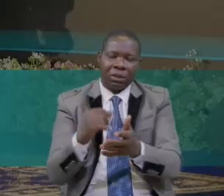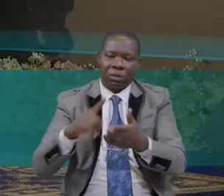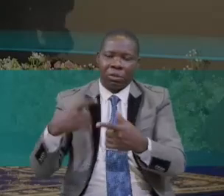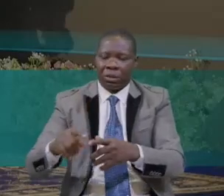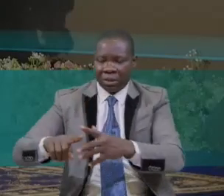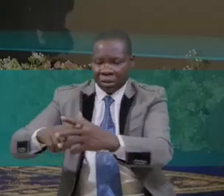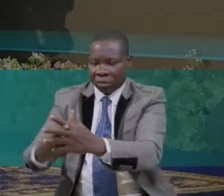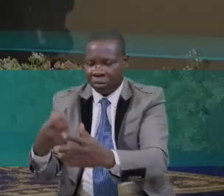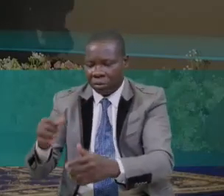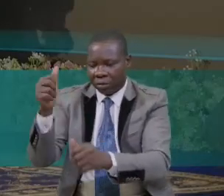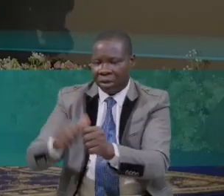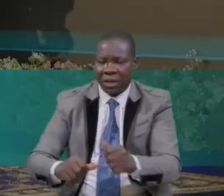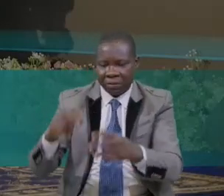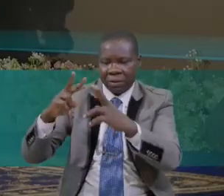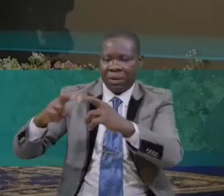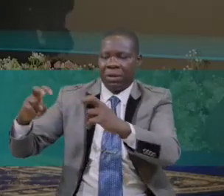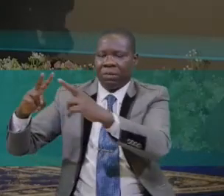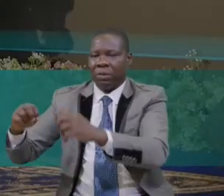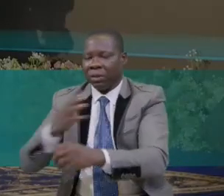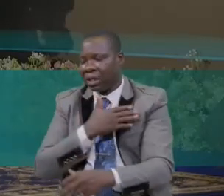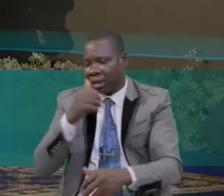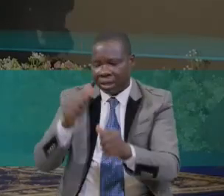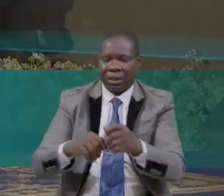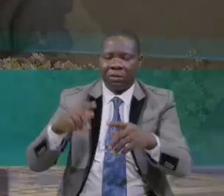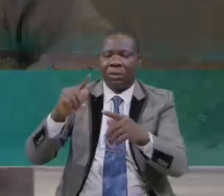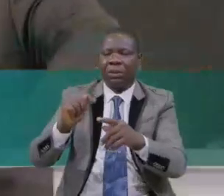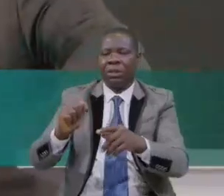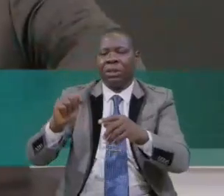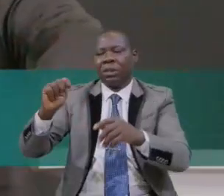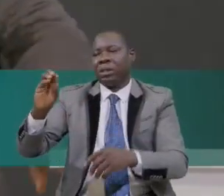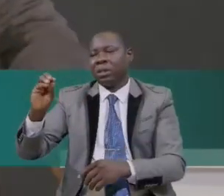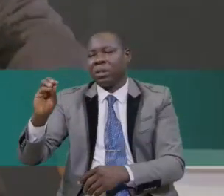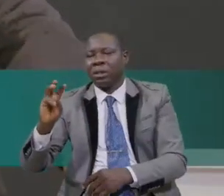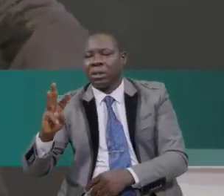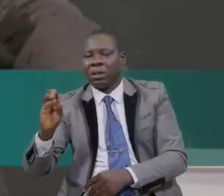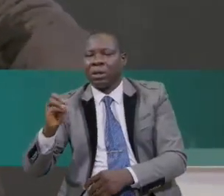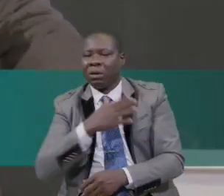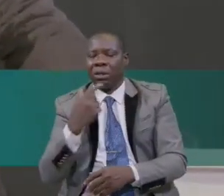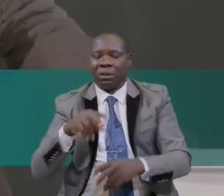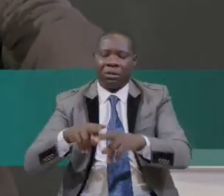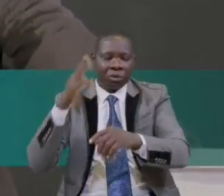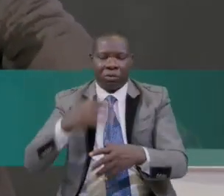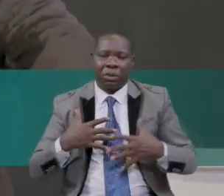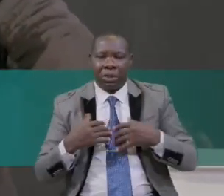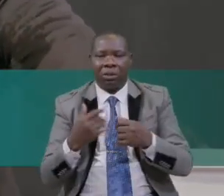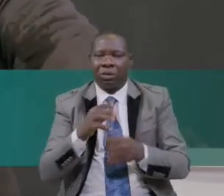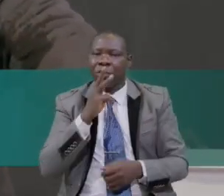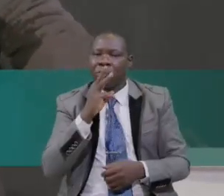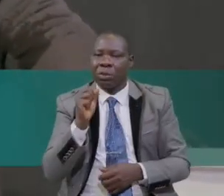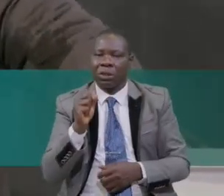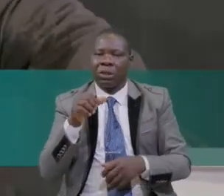village and every town, and the salt will heal the waters. In prophecy,